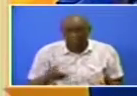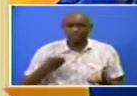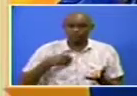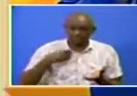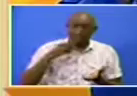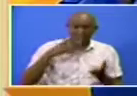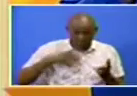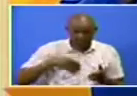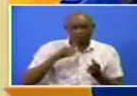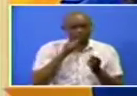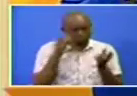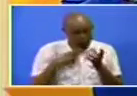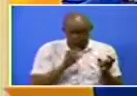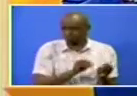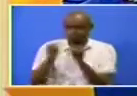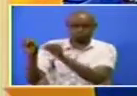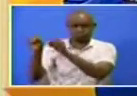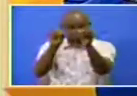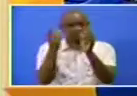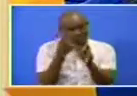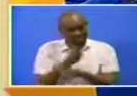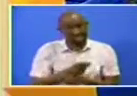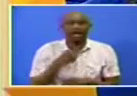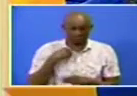wa wachezaji soka wa ligi kuu.